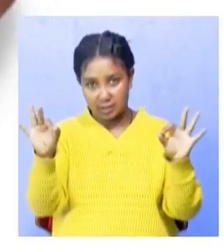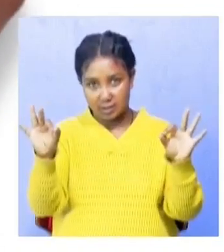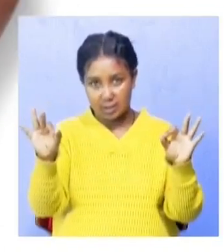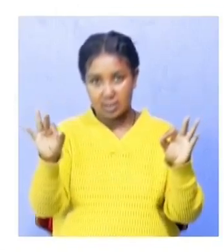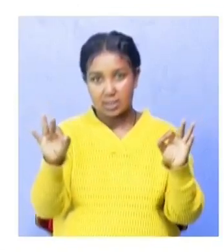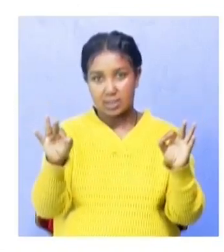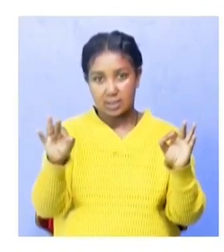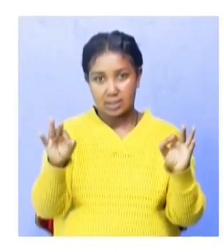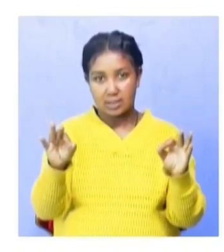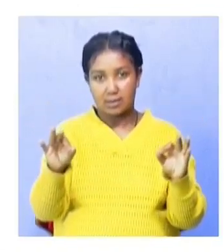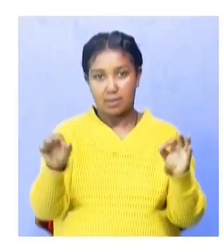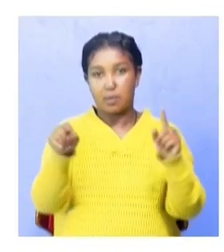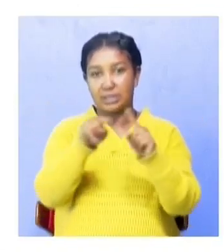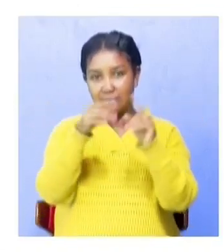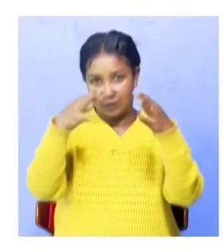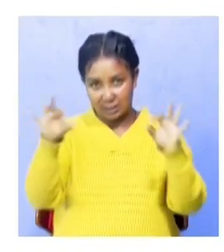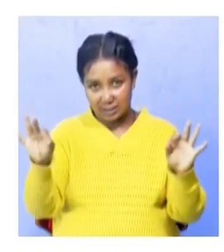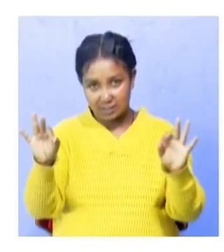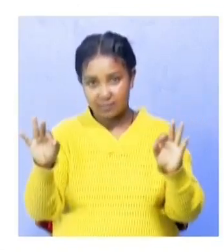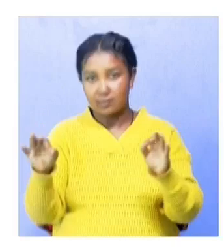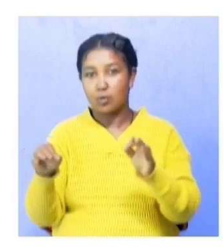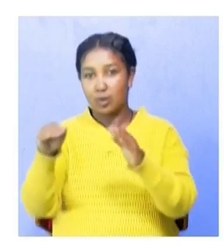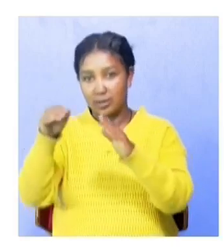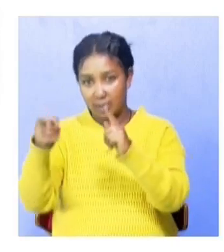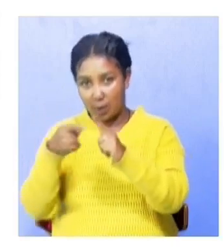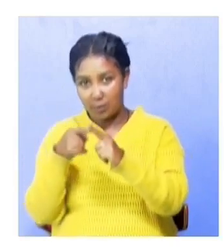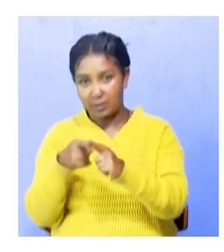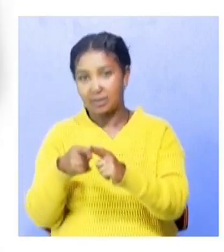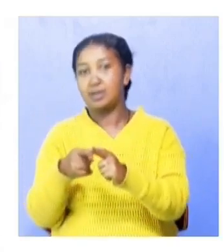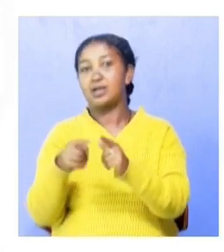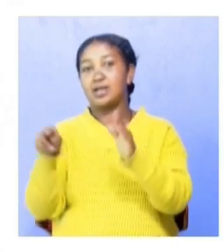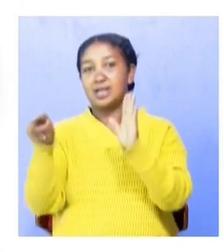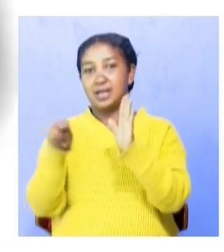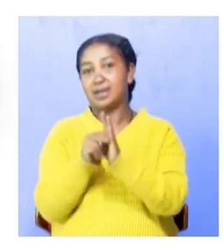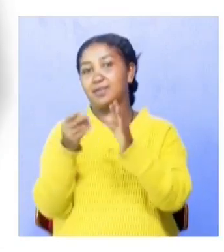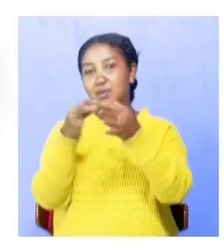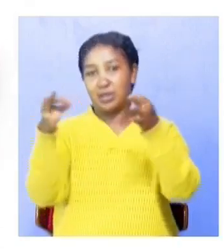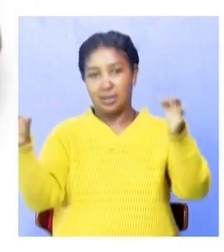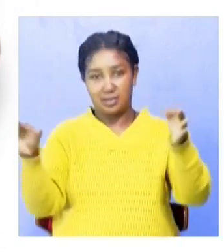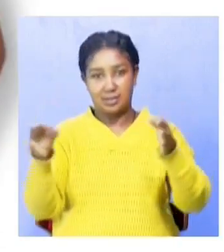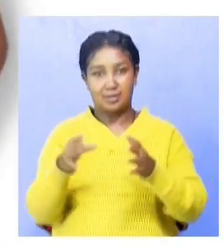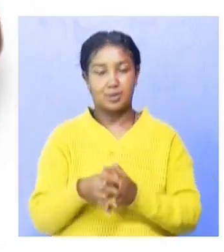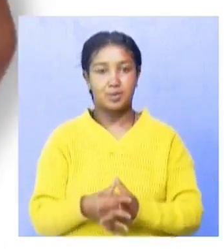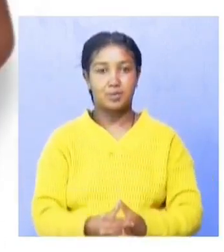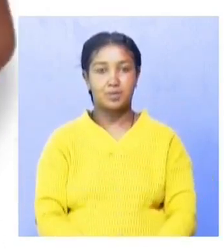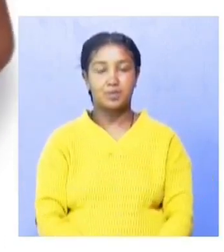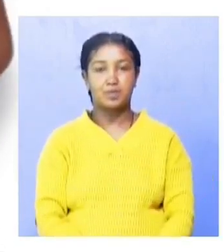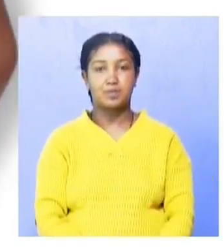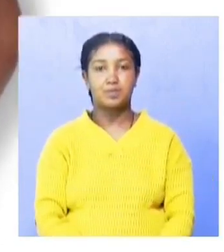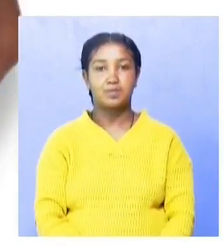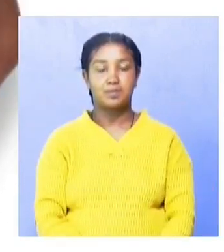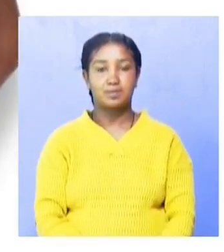Affirmative or positive sentence. This one is negative sentence.